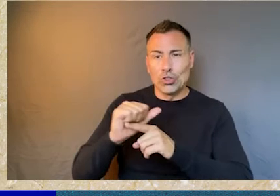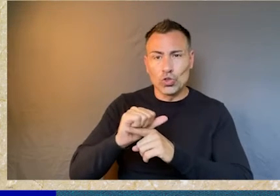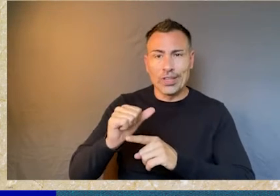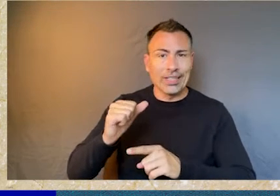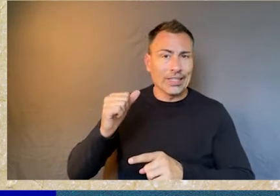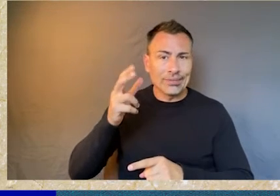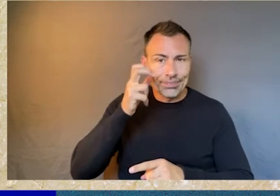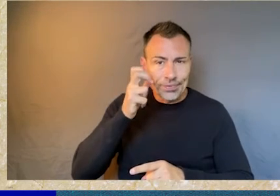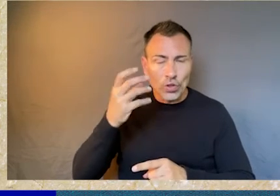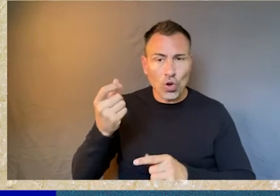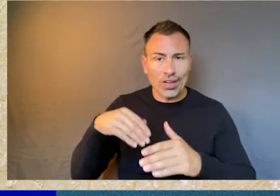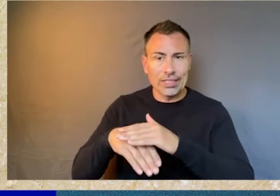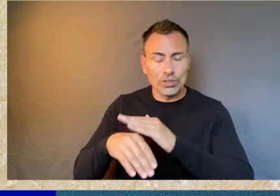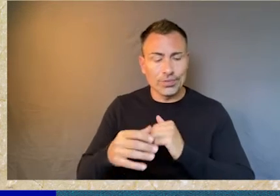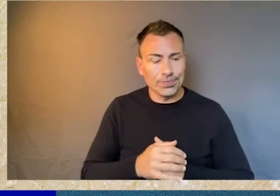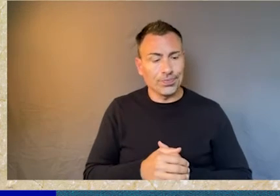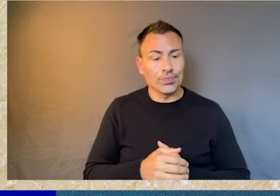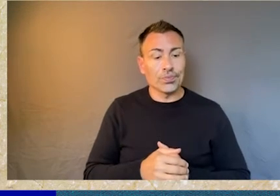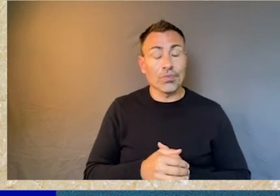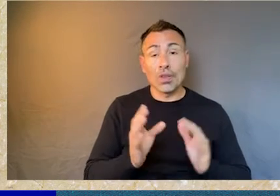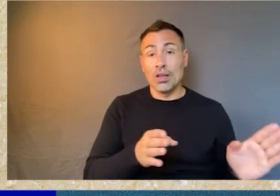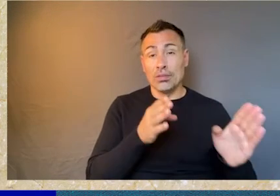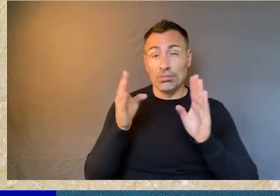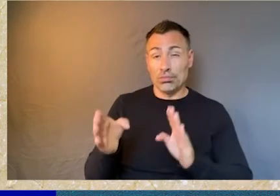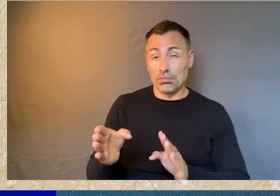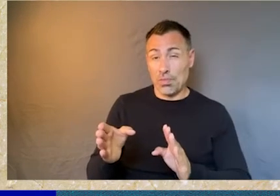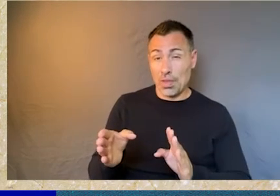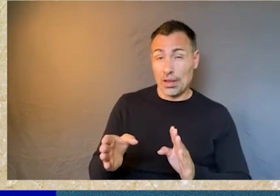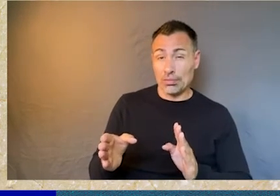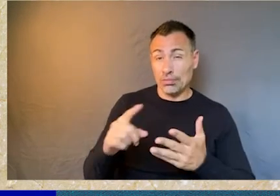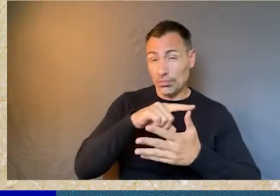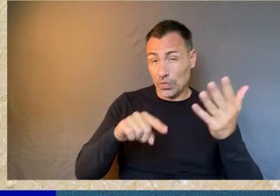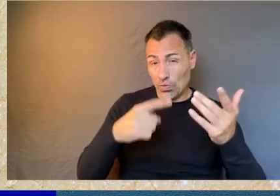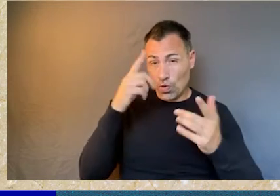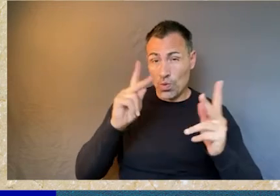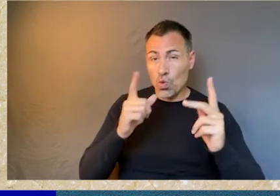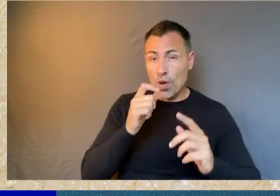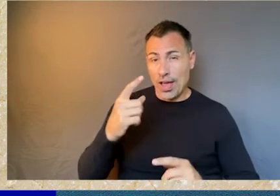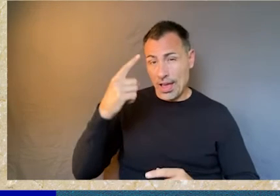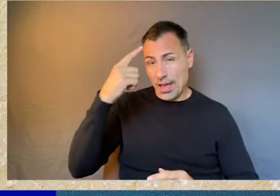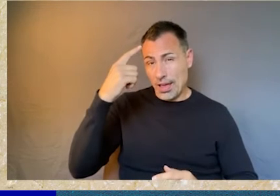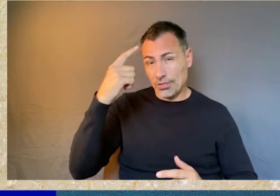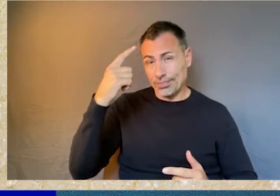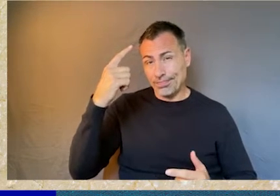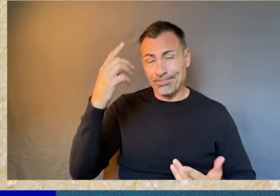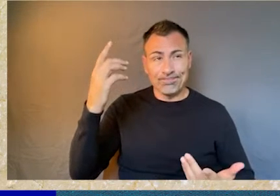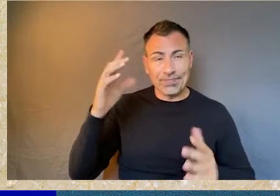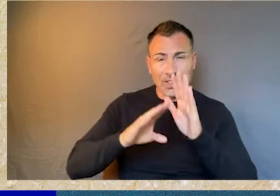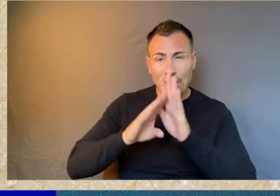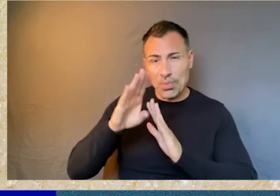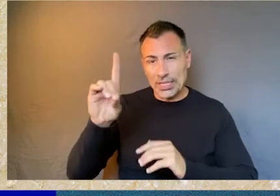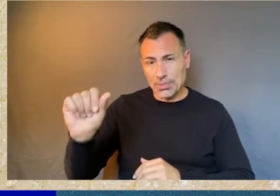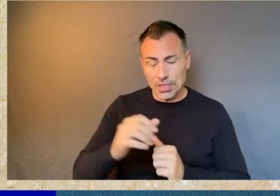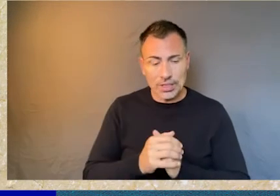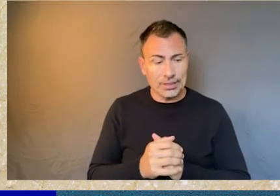Finally, some examples of common accommodations provided to persons with developmental disabilities are materials that use